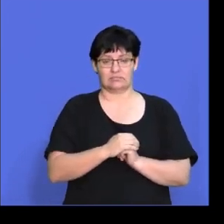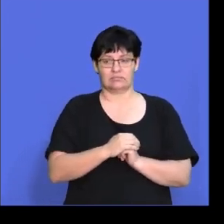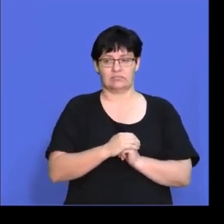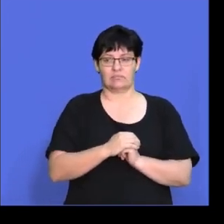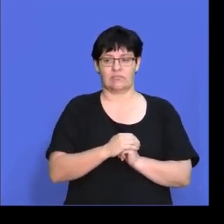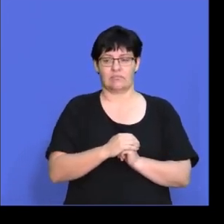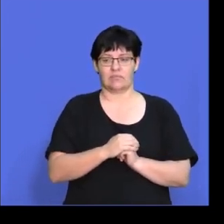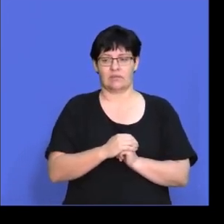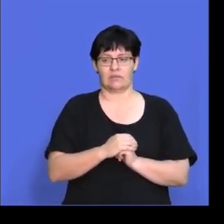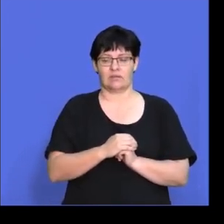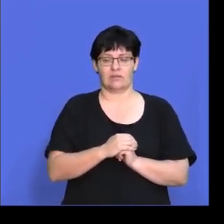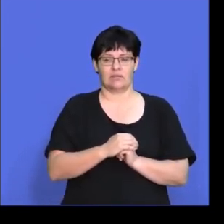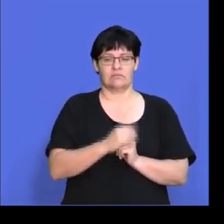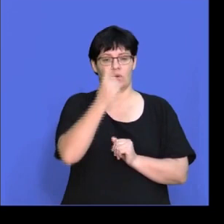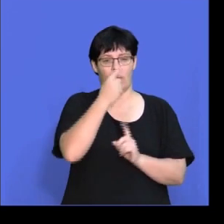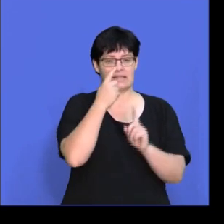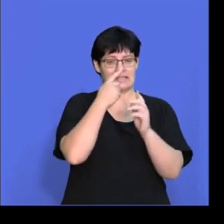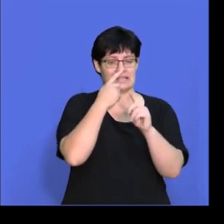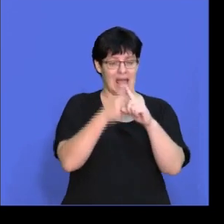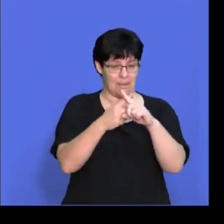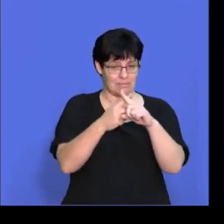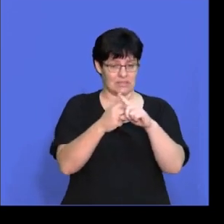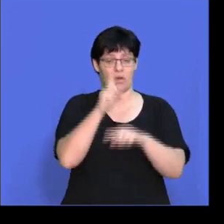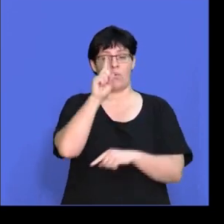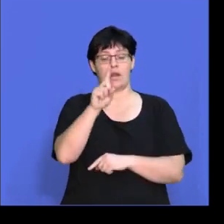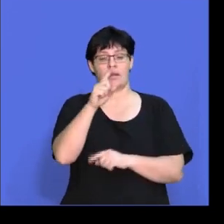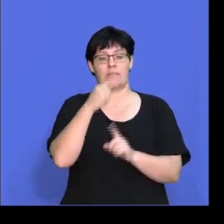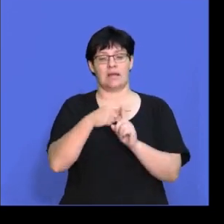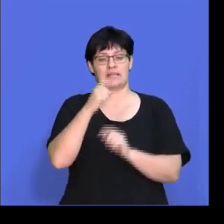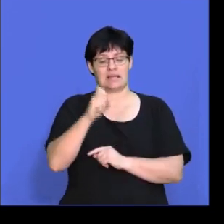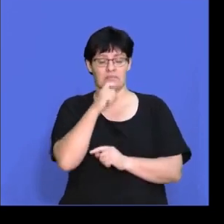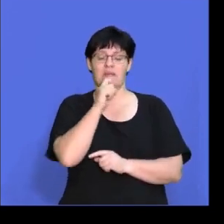x. So we've got 1 times 1 plus